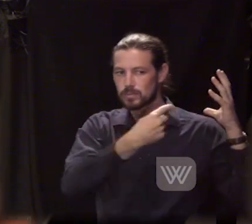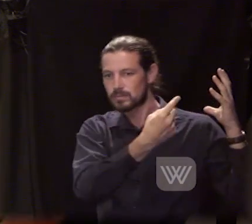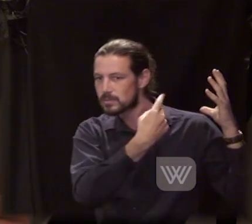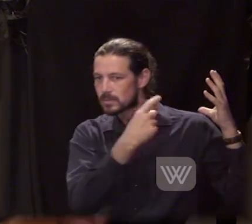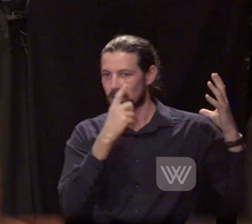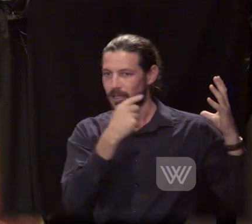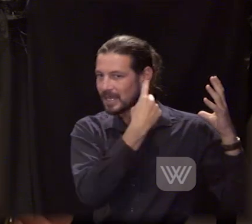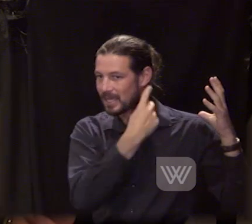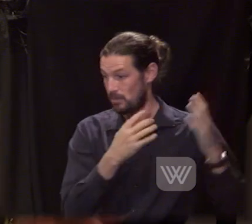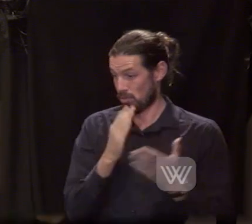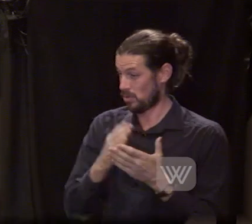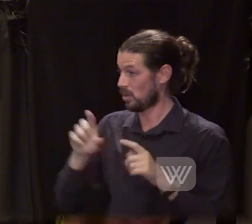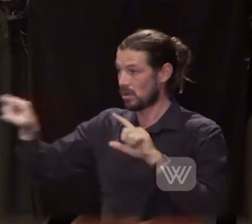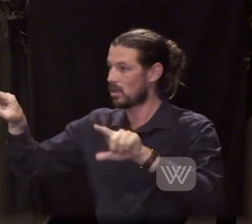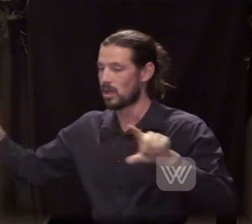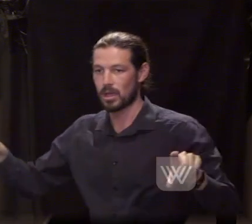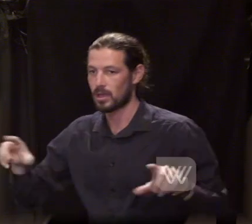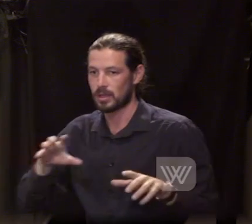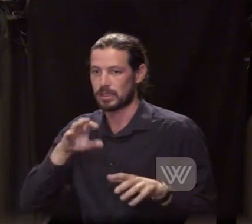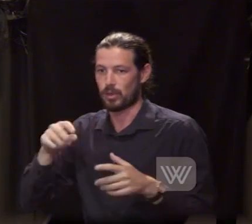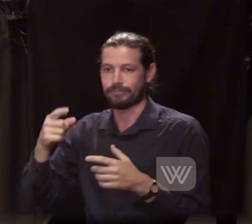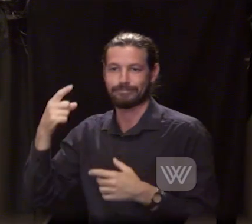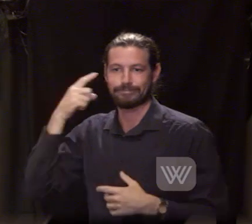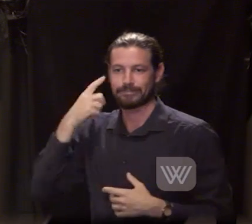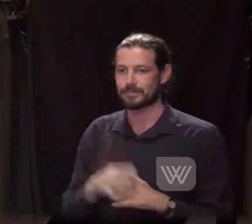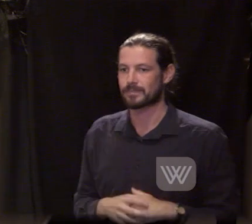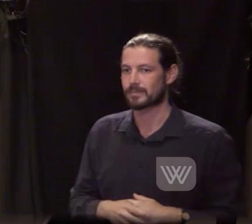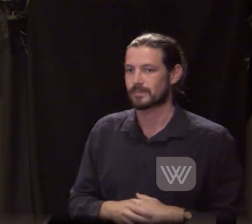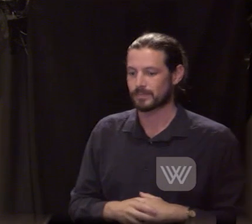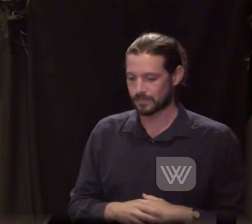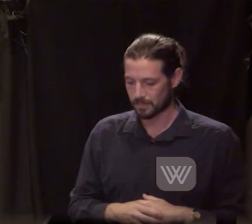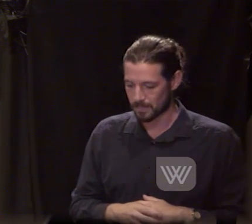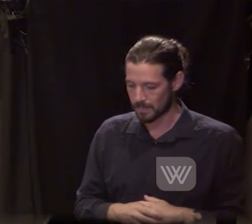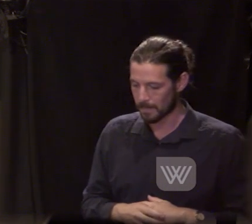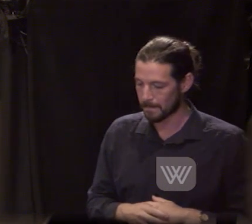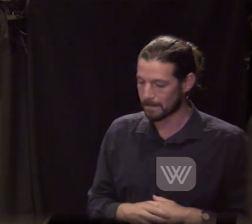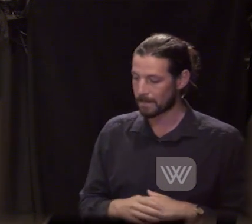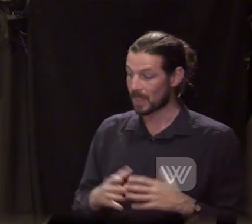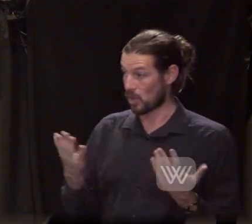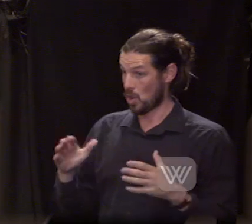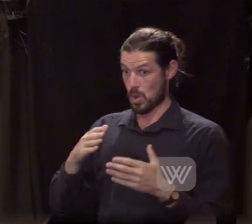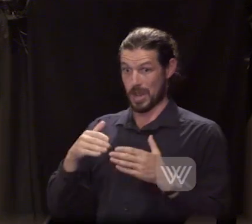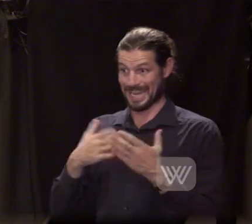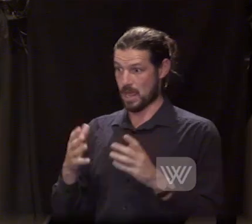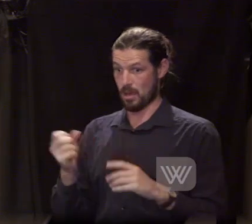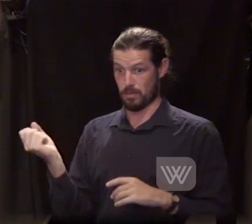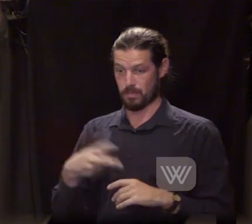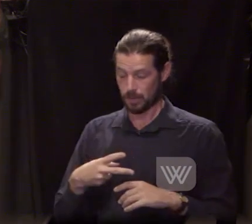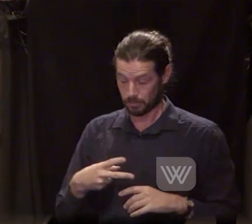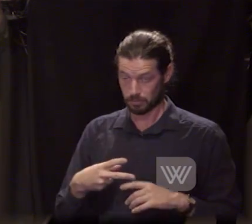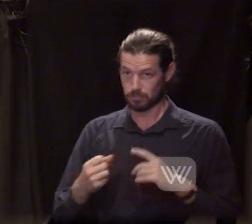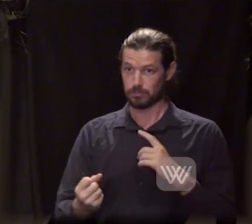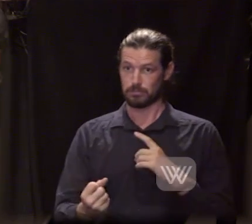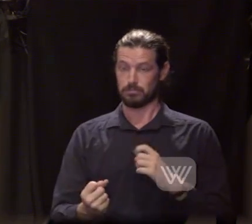you have things going on around you, but it's not the same as Earth and not as many noises. I'm super overwhelmed by noises in general now.